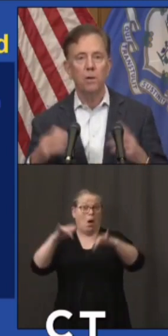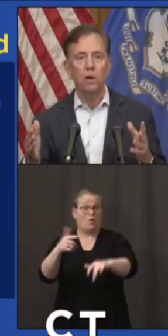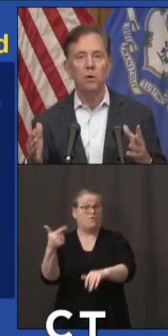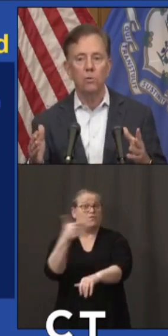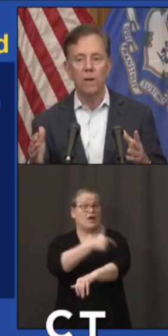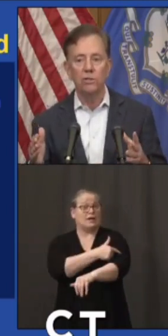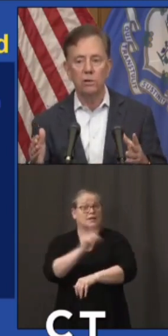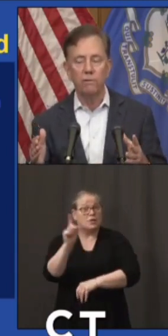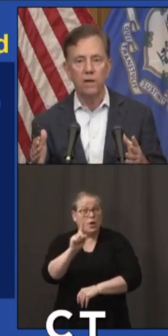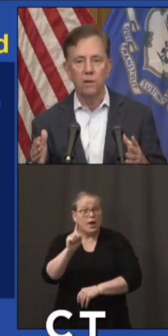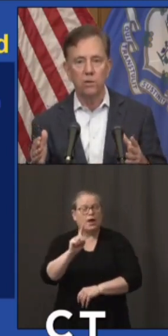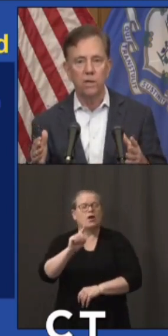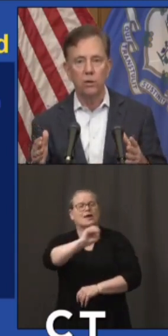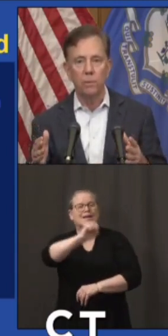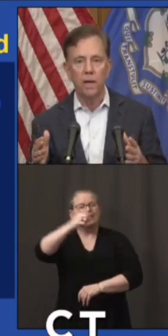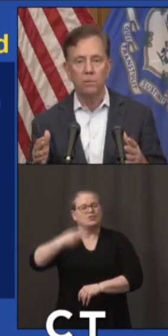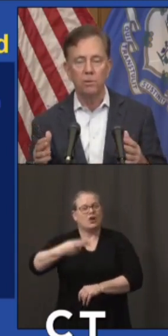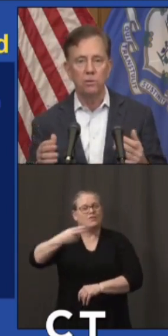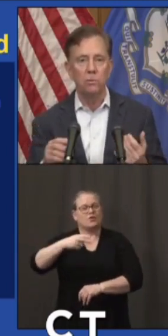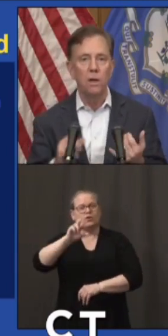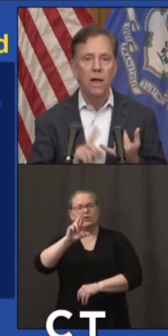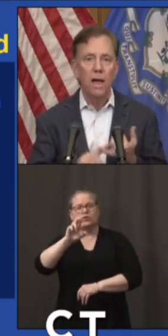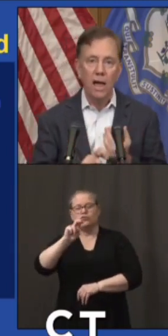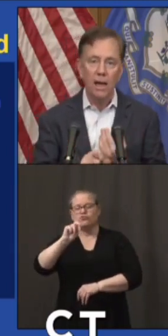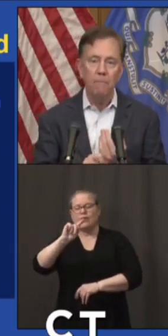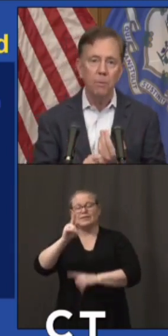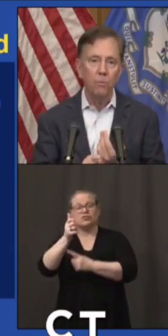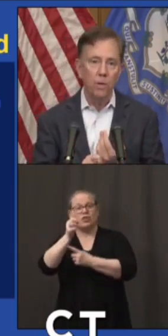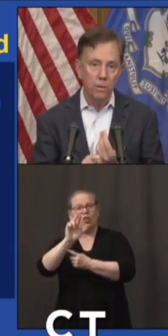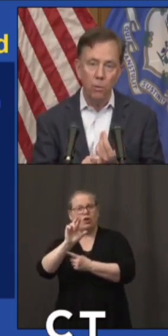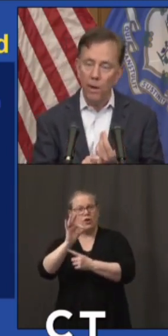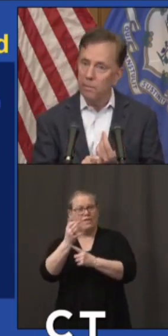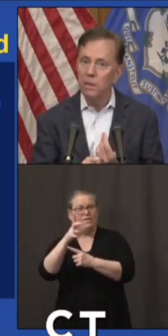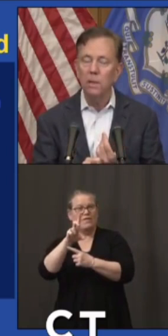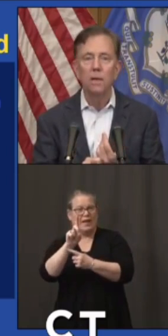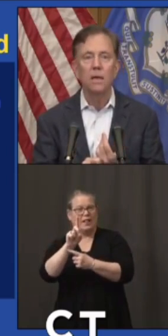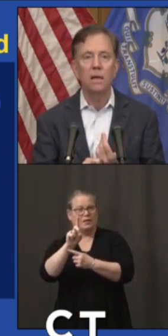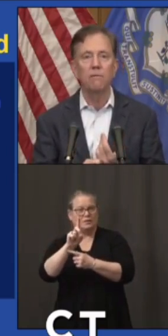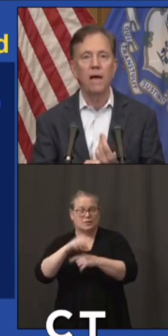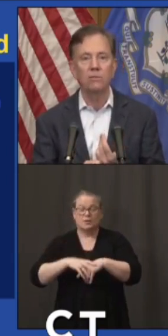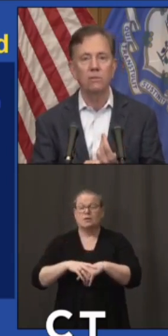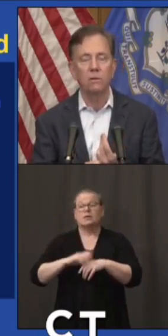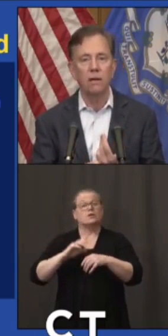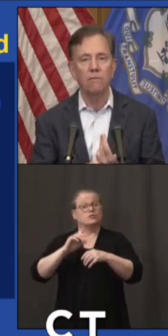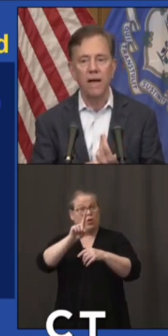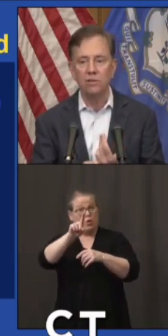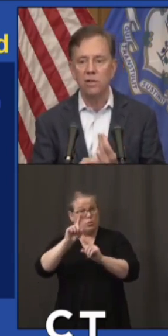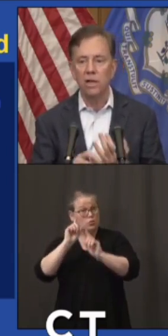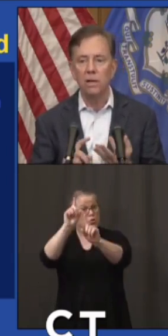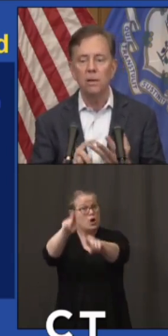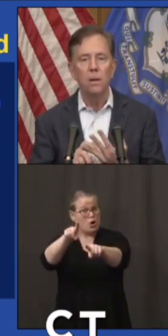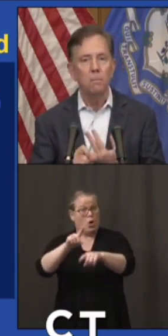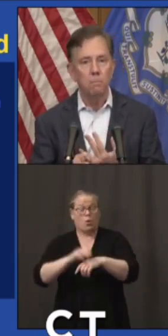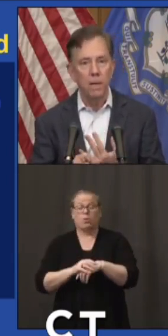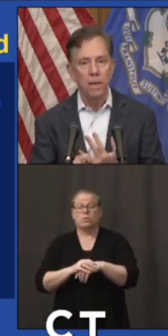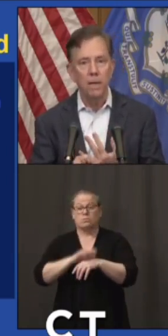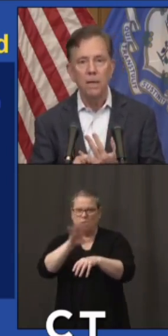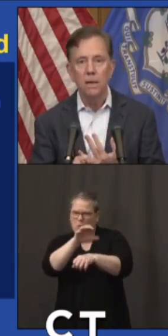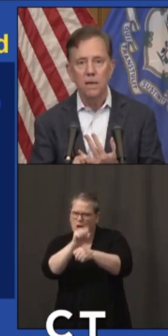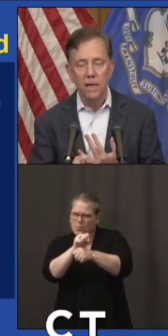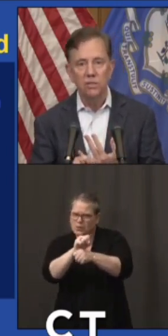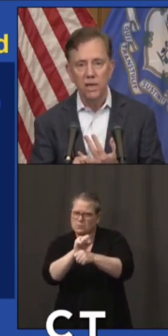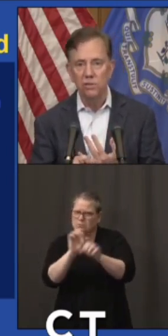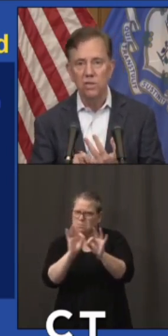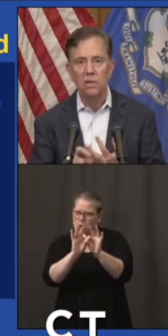be able to go to Rentschler Field, and you'll be able to, A, with an appointment, get vaccinated,